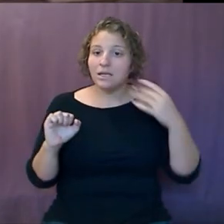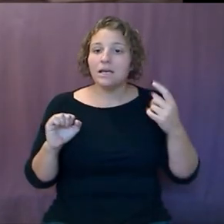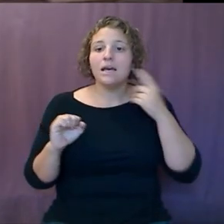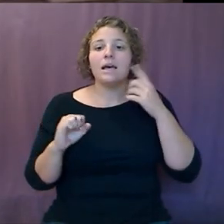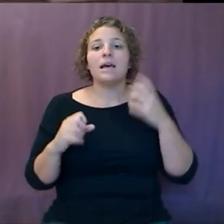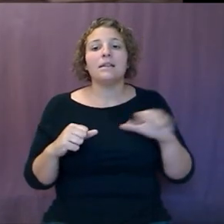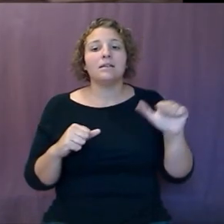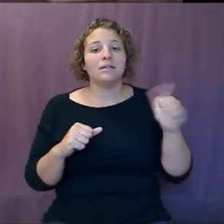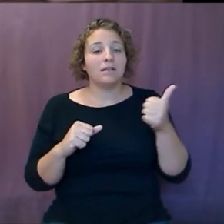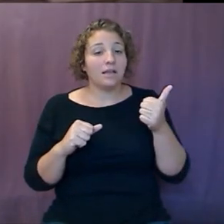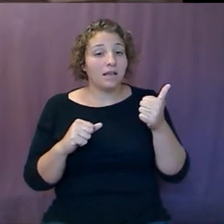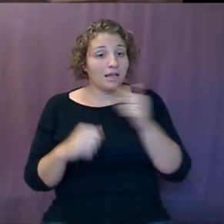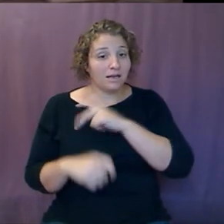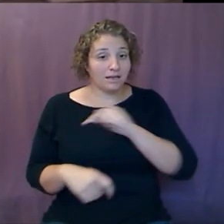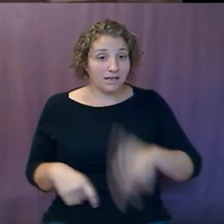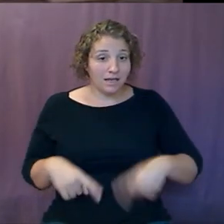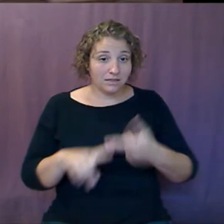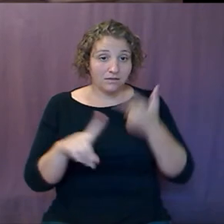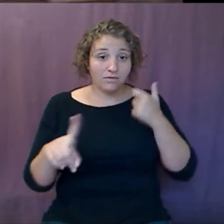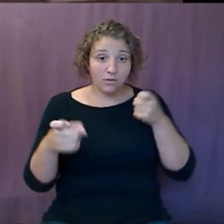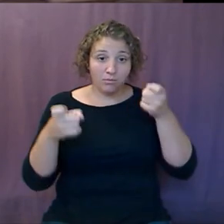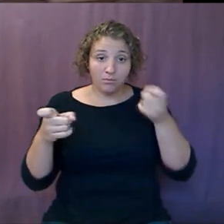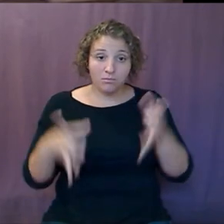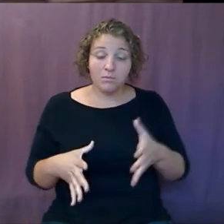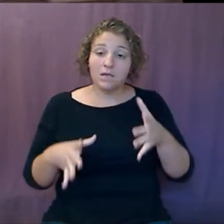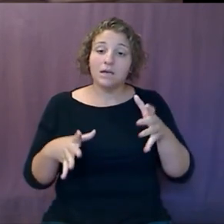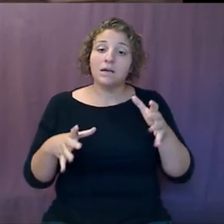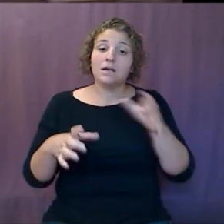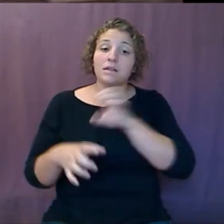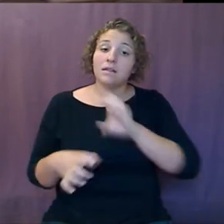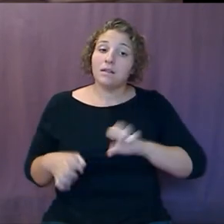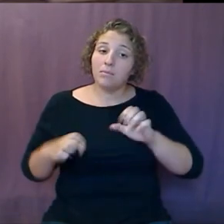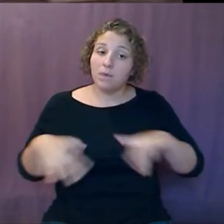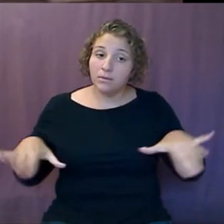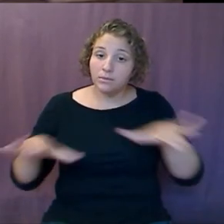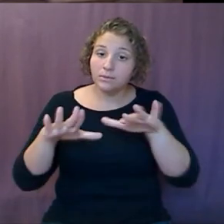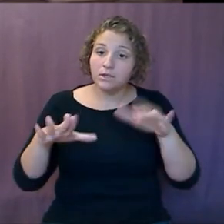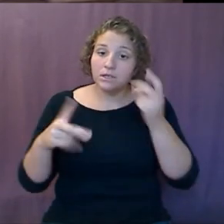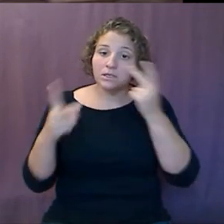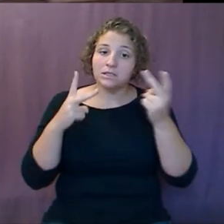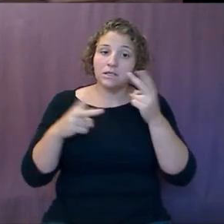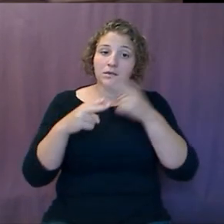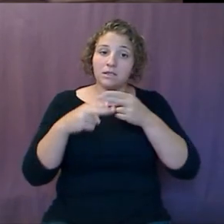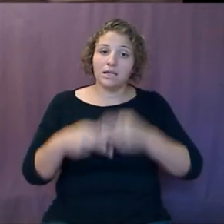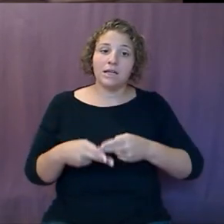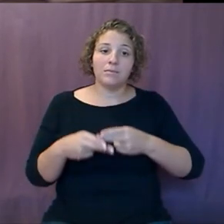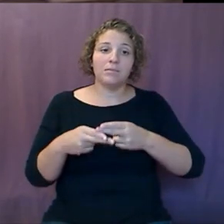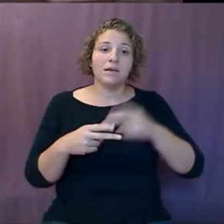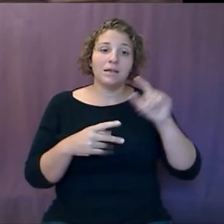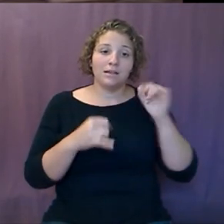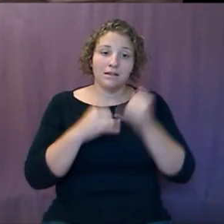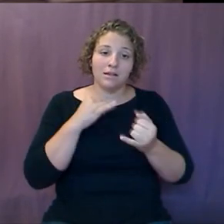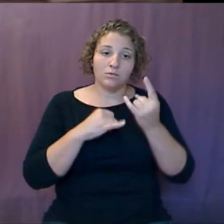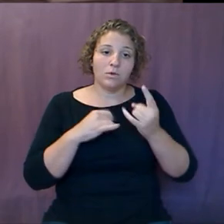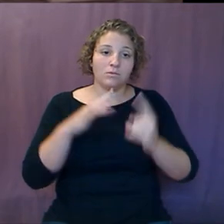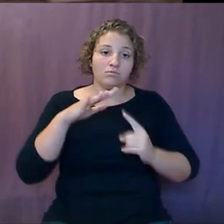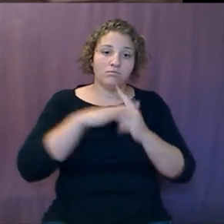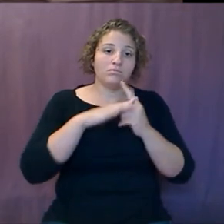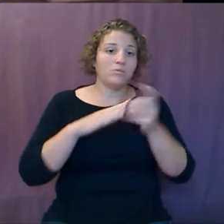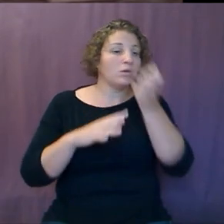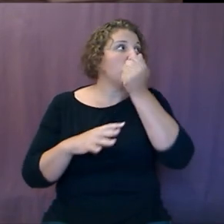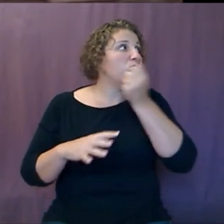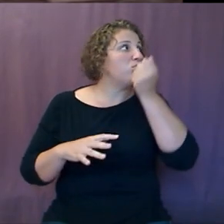and upon his horn ten crowns and upon his heads the names of blasphemy or name of blasphemy and the beast which I